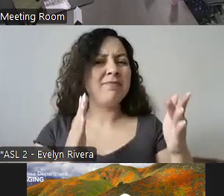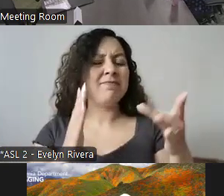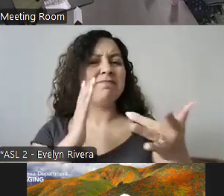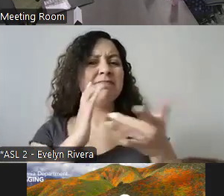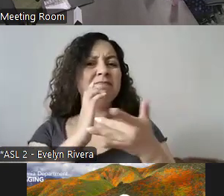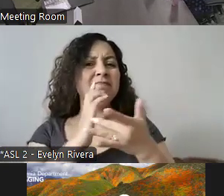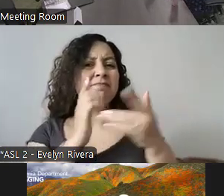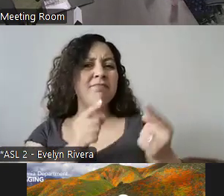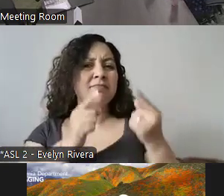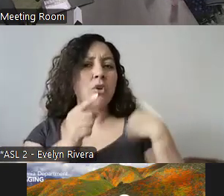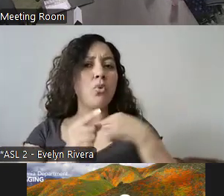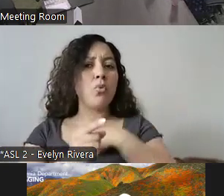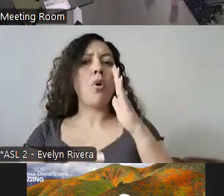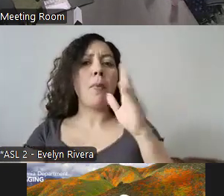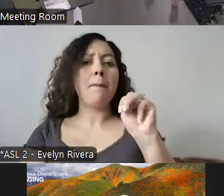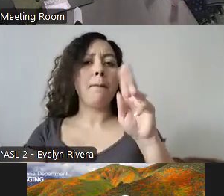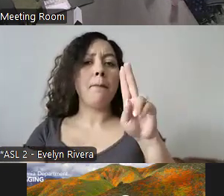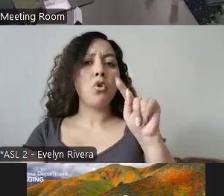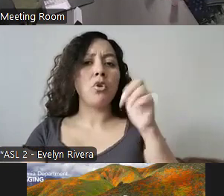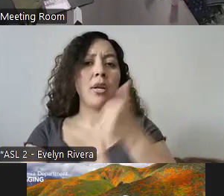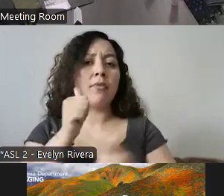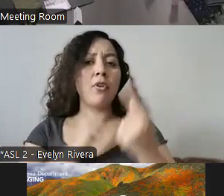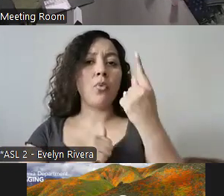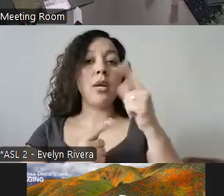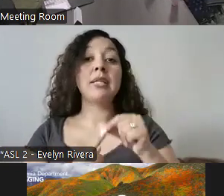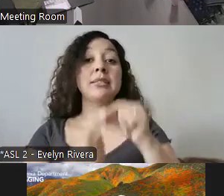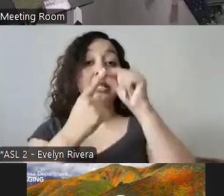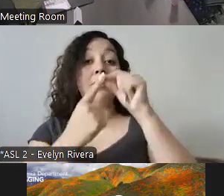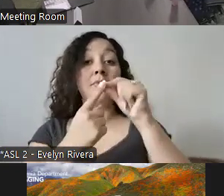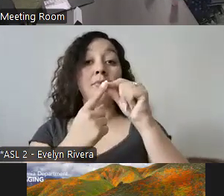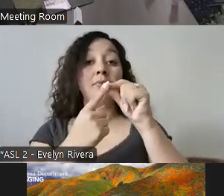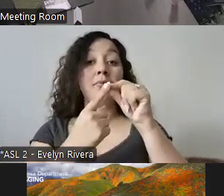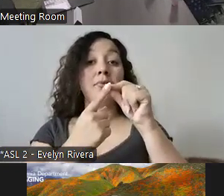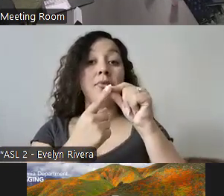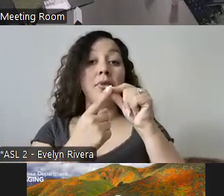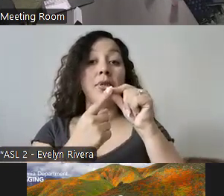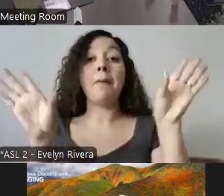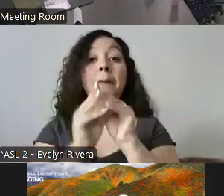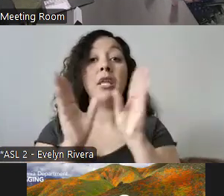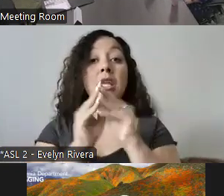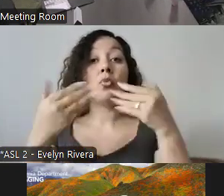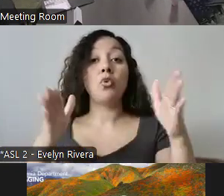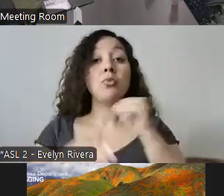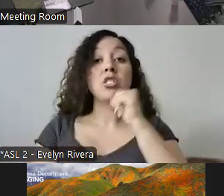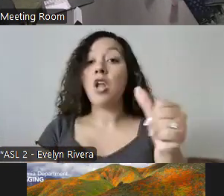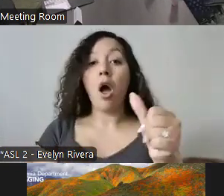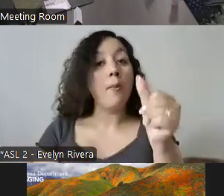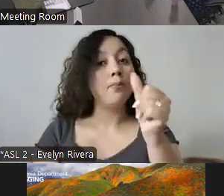we will mute everyone, except the meeting room is not muted.